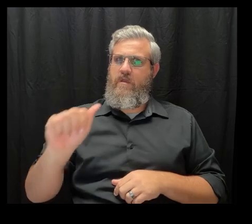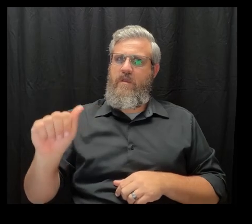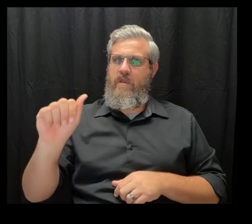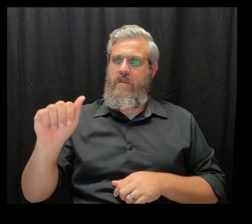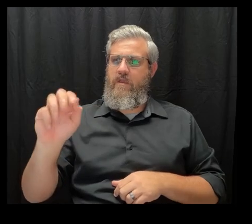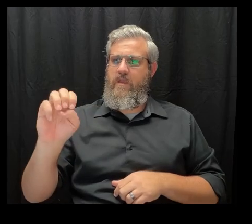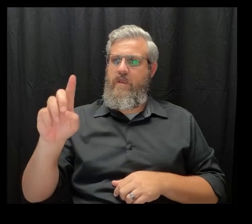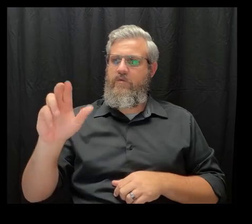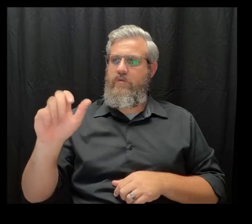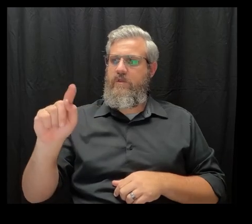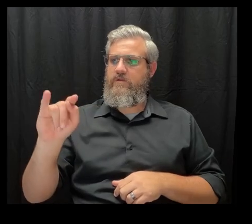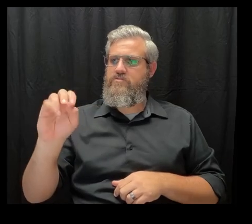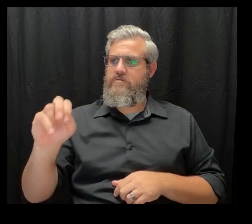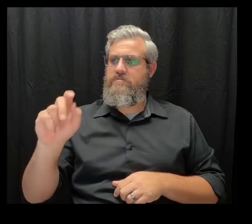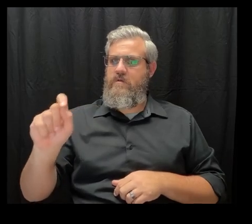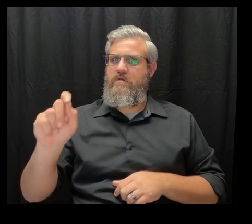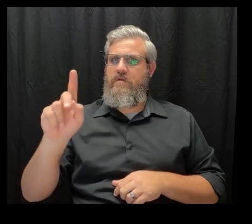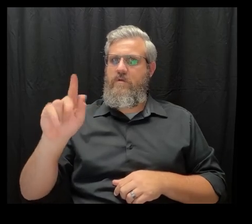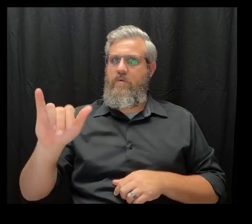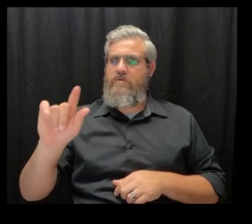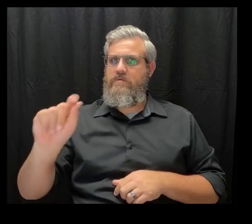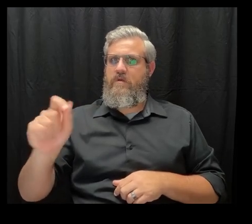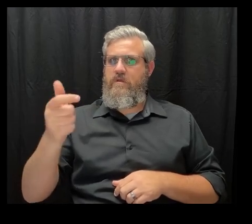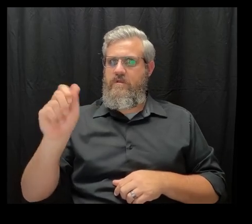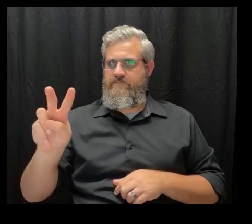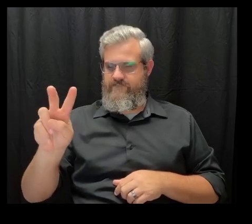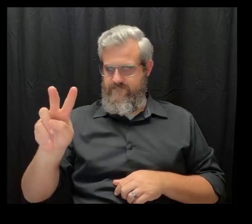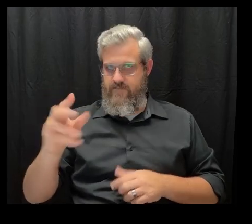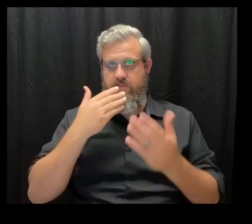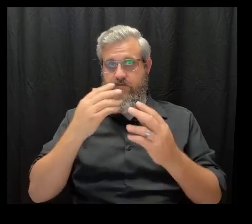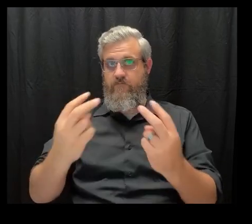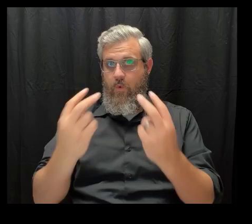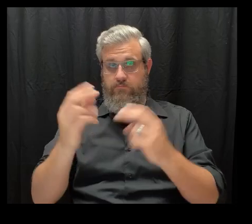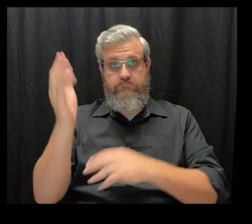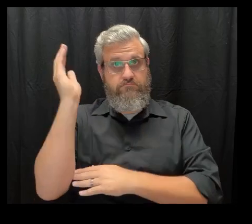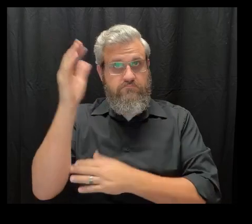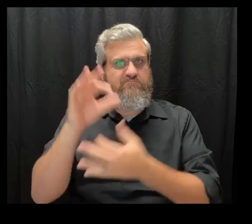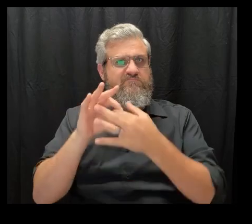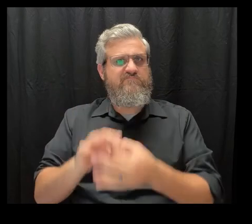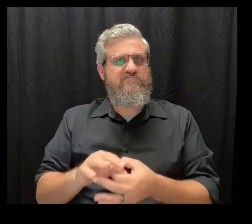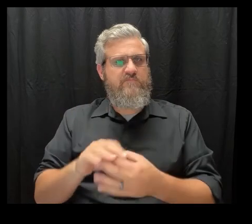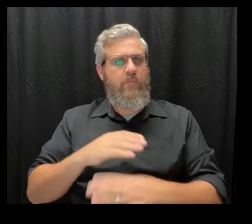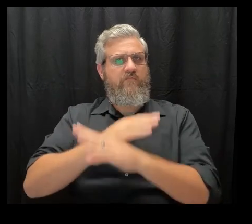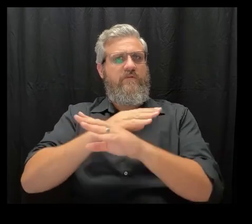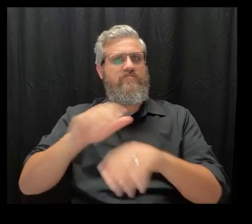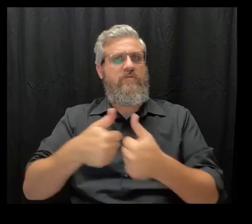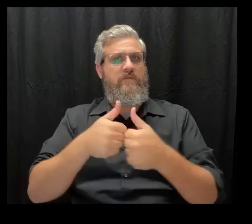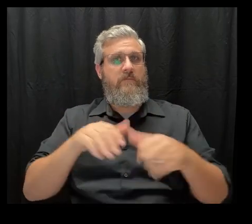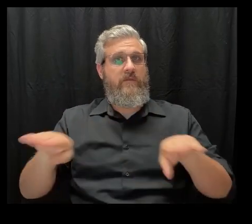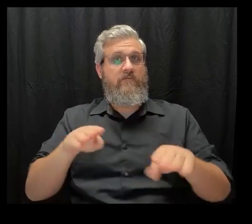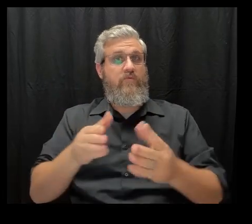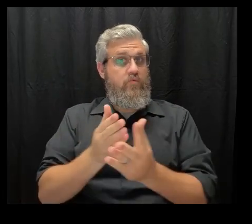rebecca.turner@education.ky.gov. Thank you for watching this presentation on preventing challenging behavior through engagement.